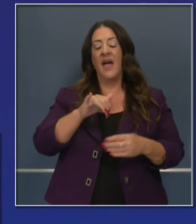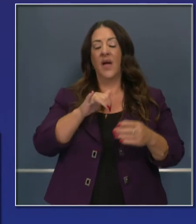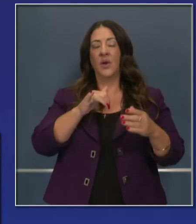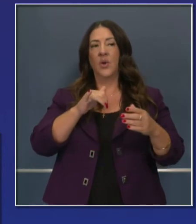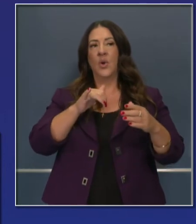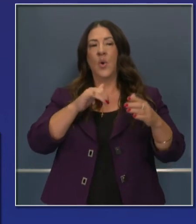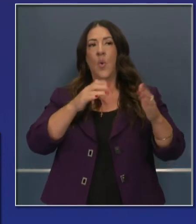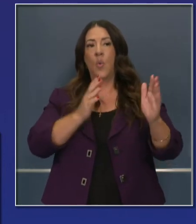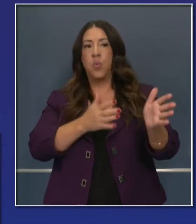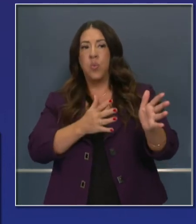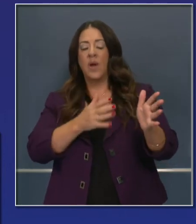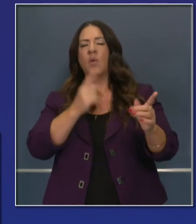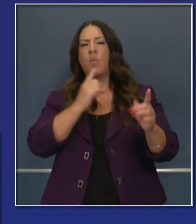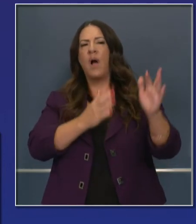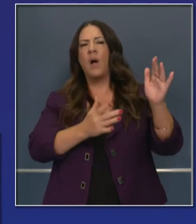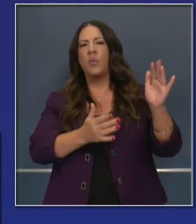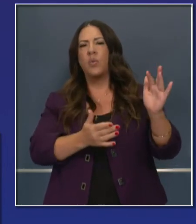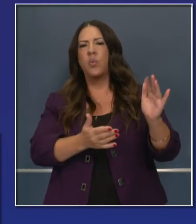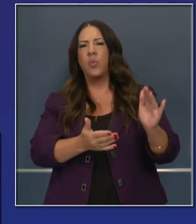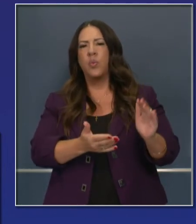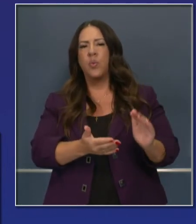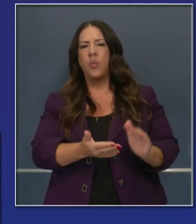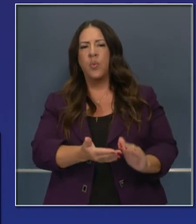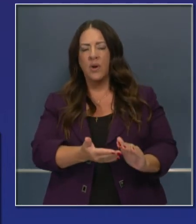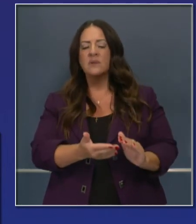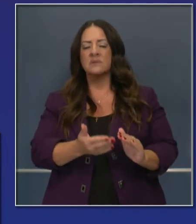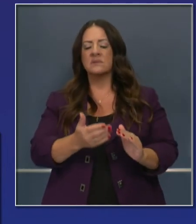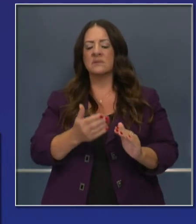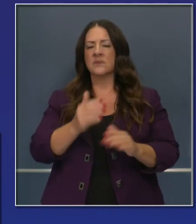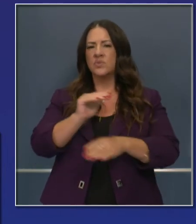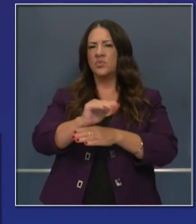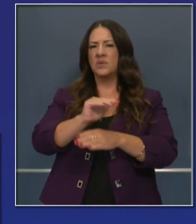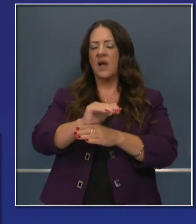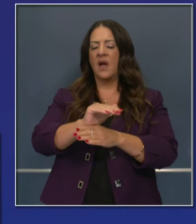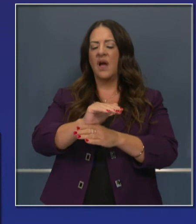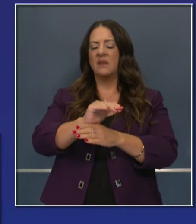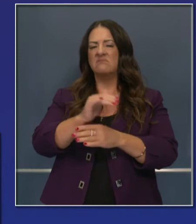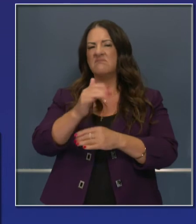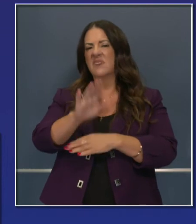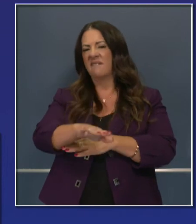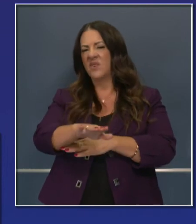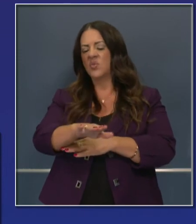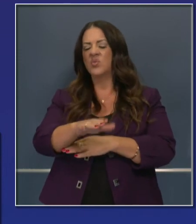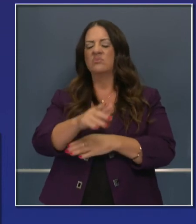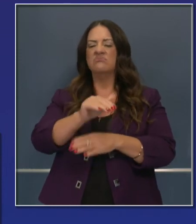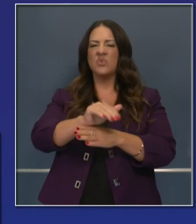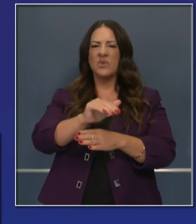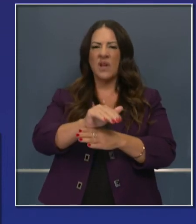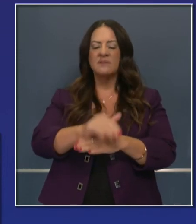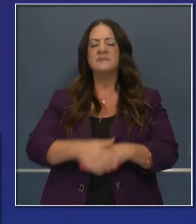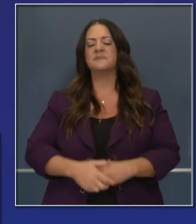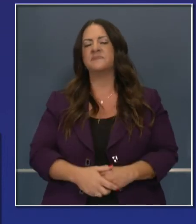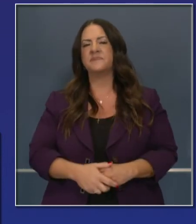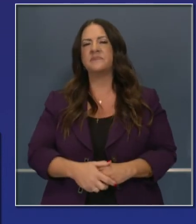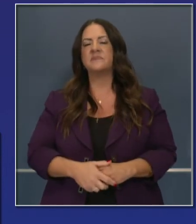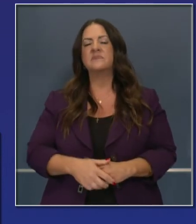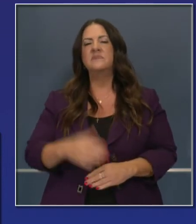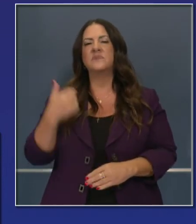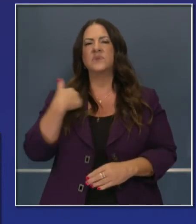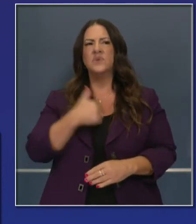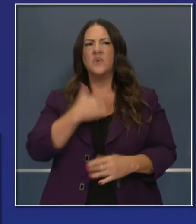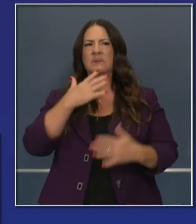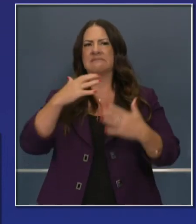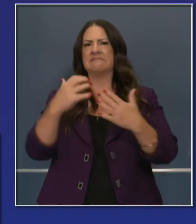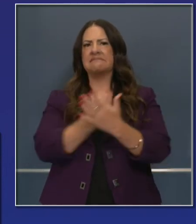later in the afternoon, stabilize overnight, which should help with our efforts to take advantage of